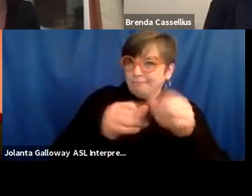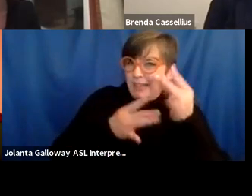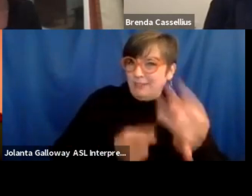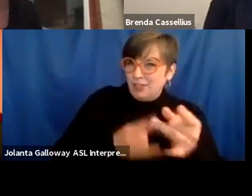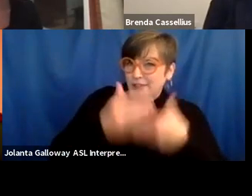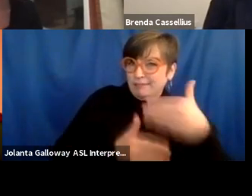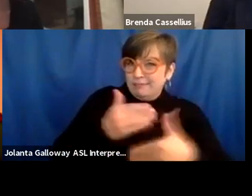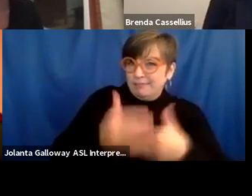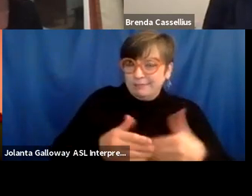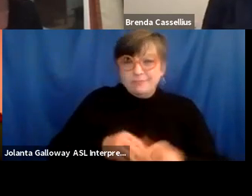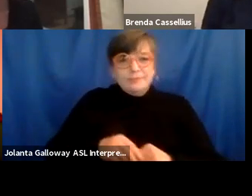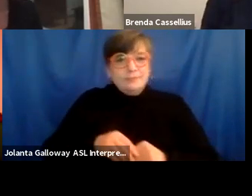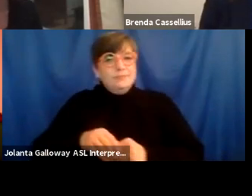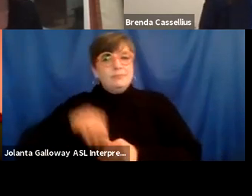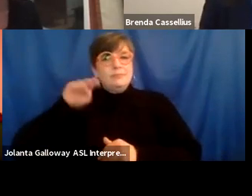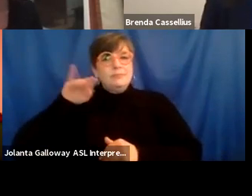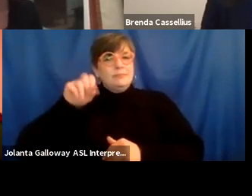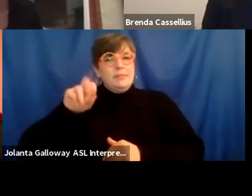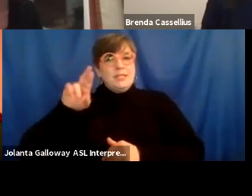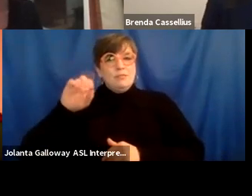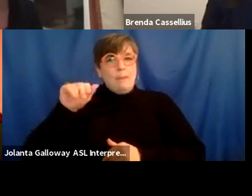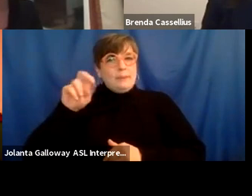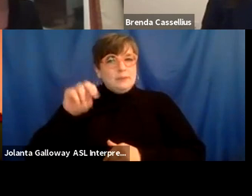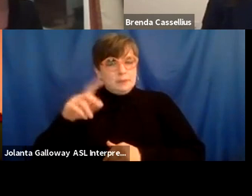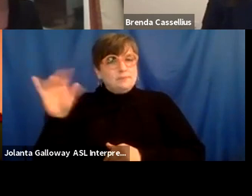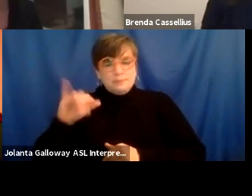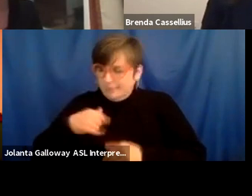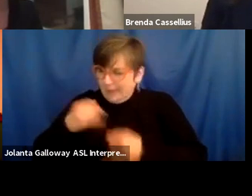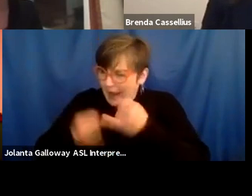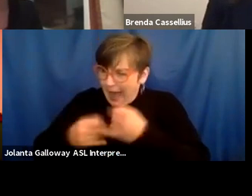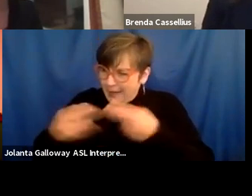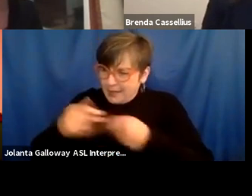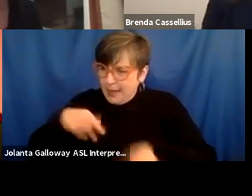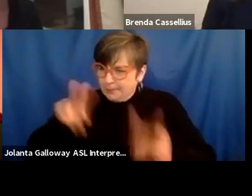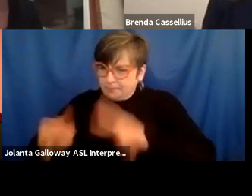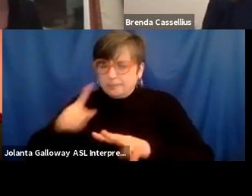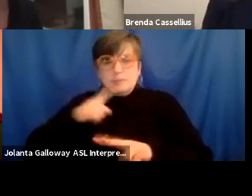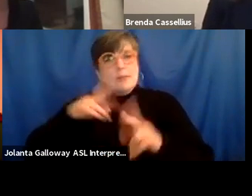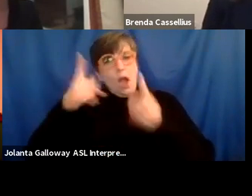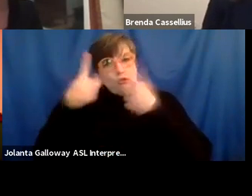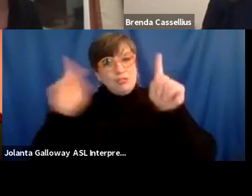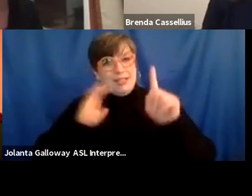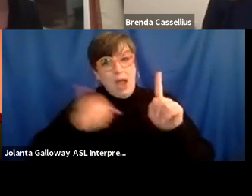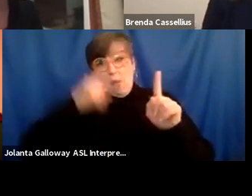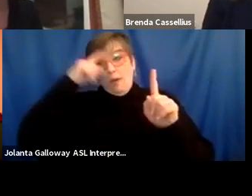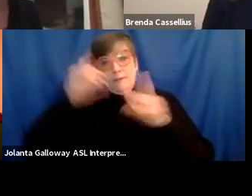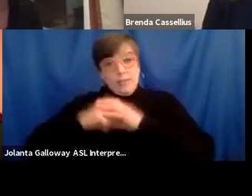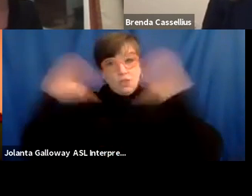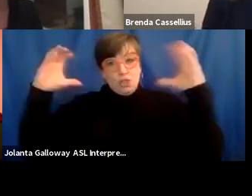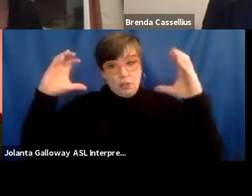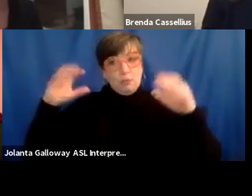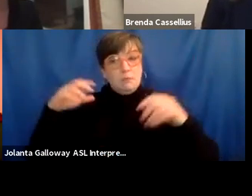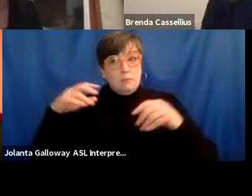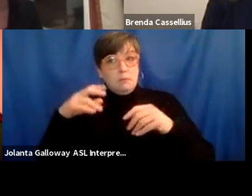the one that says evolving strategies to achieve our vision. And one of the things that you talk about